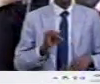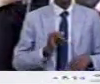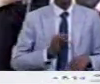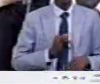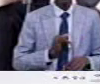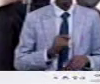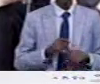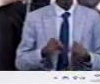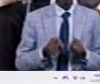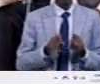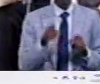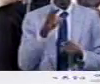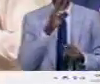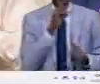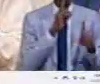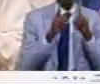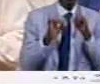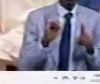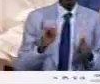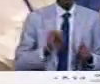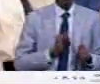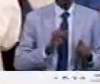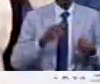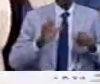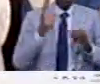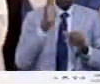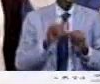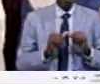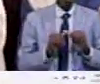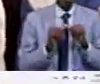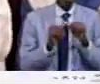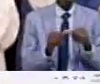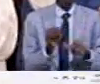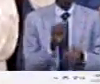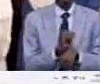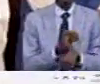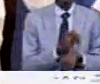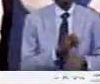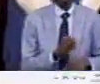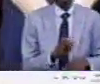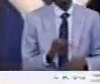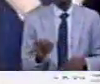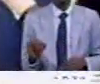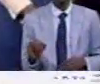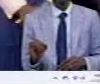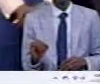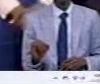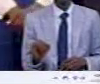walking. I have Jesus on my